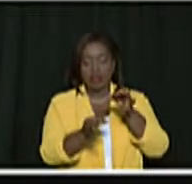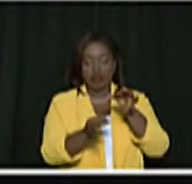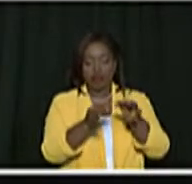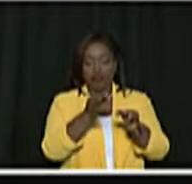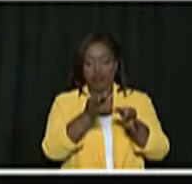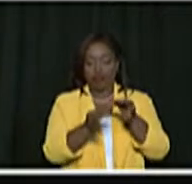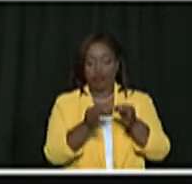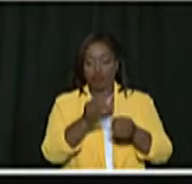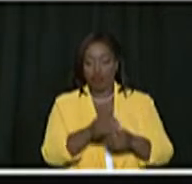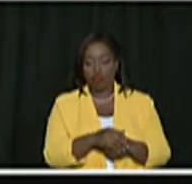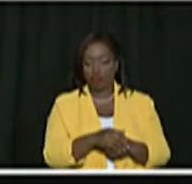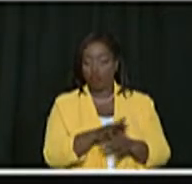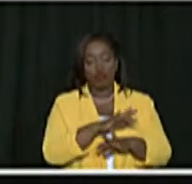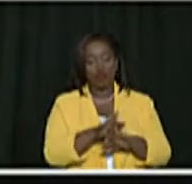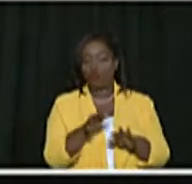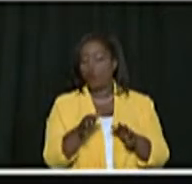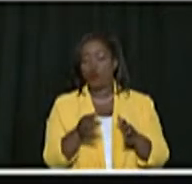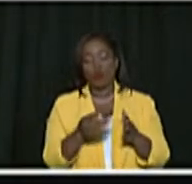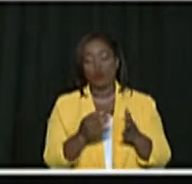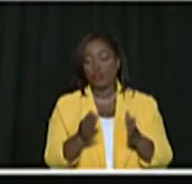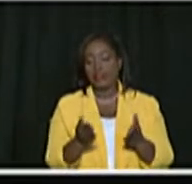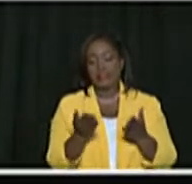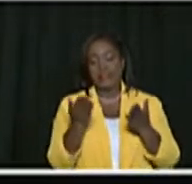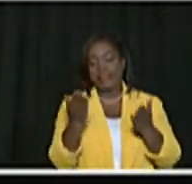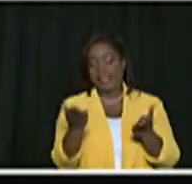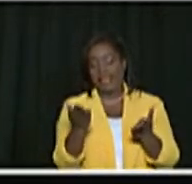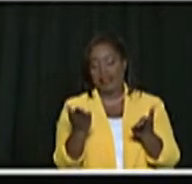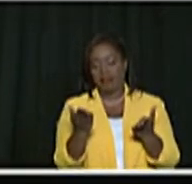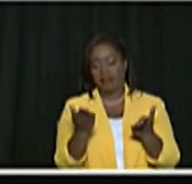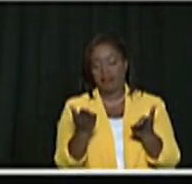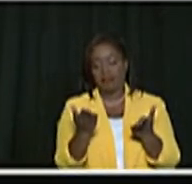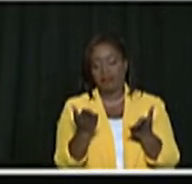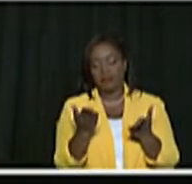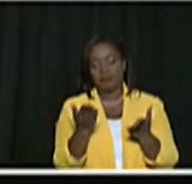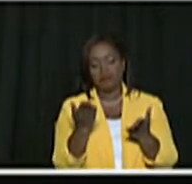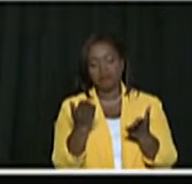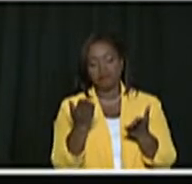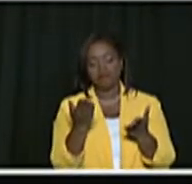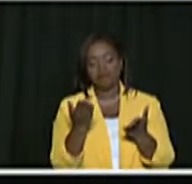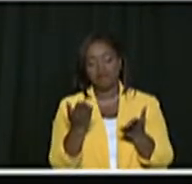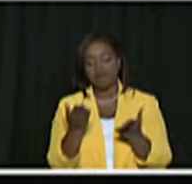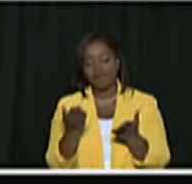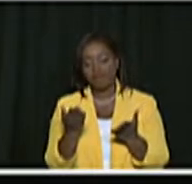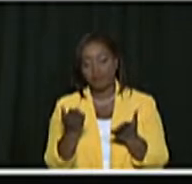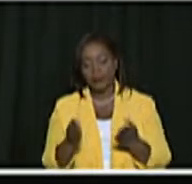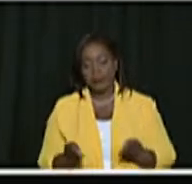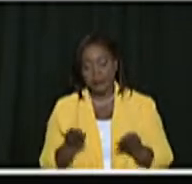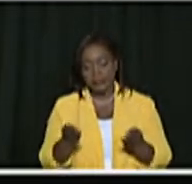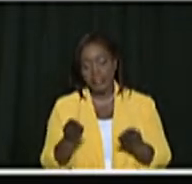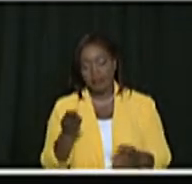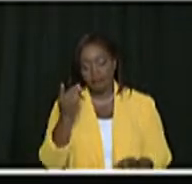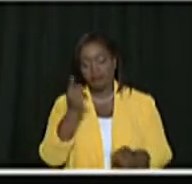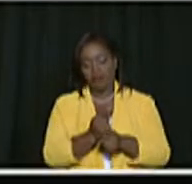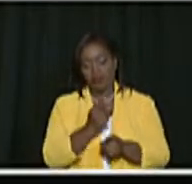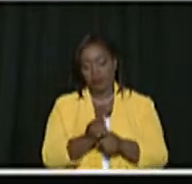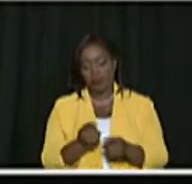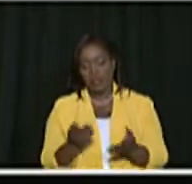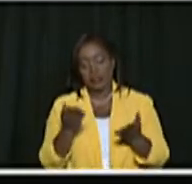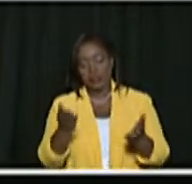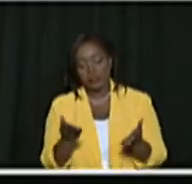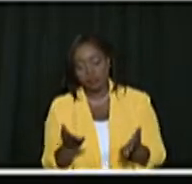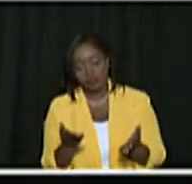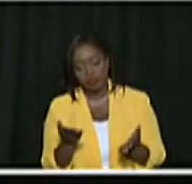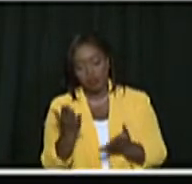They have been given supervision order. And this supervision order is where our social workers would supervise the